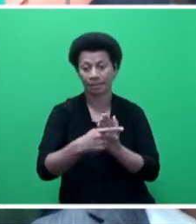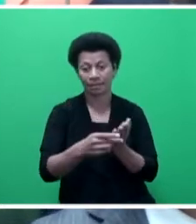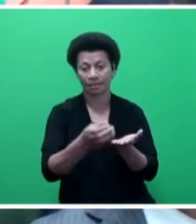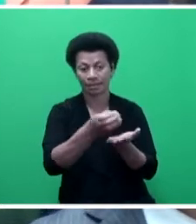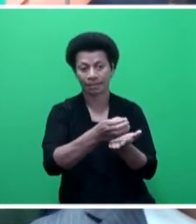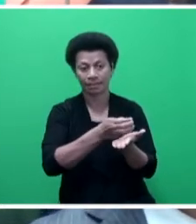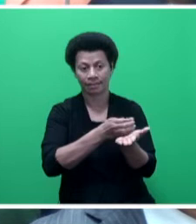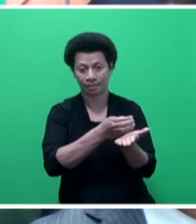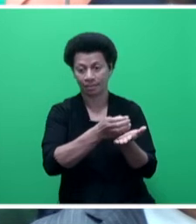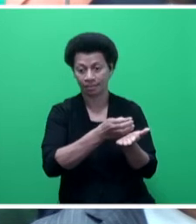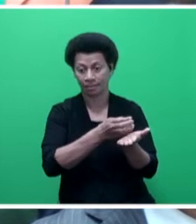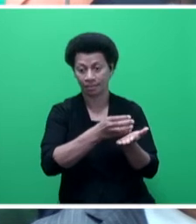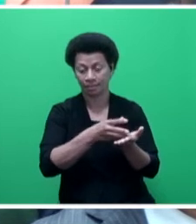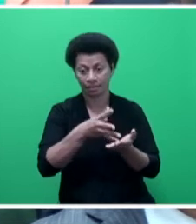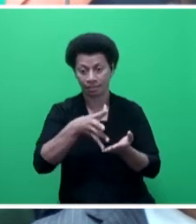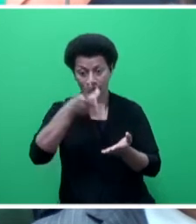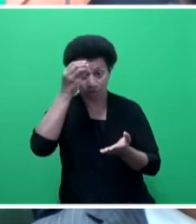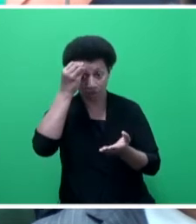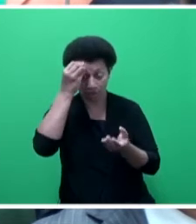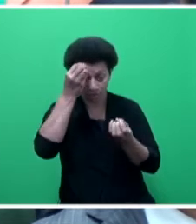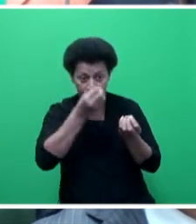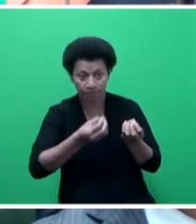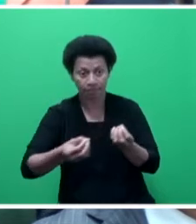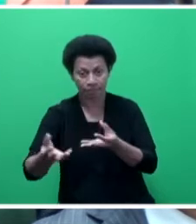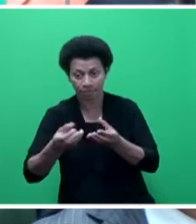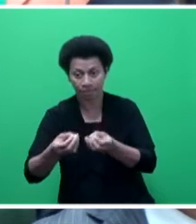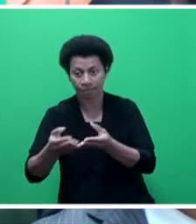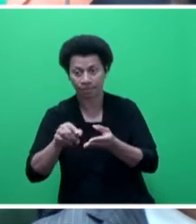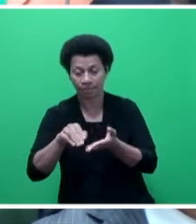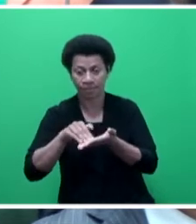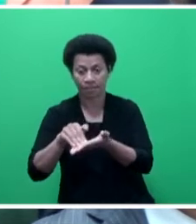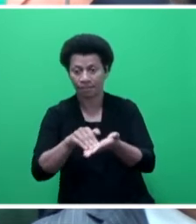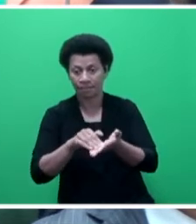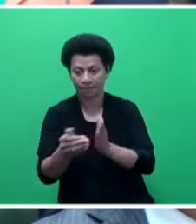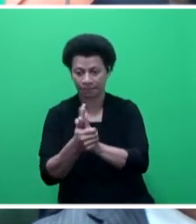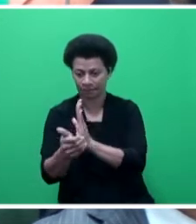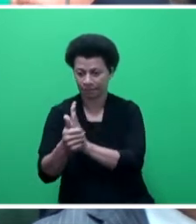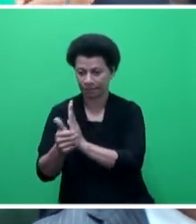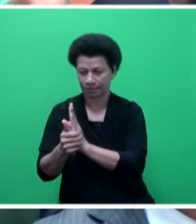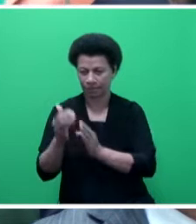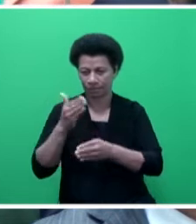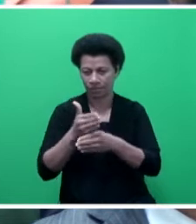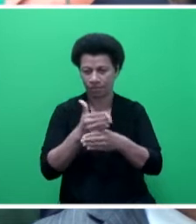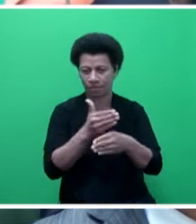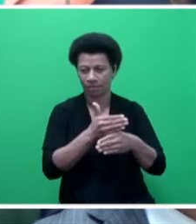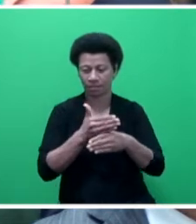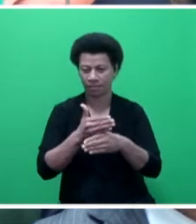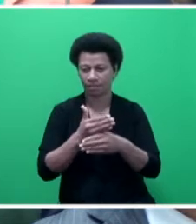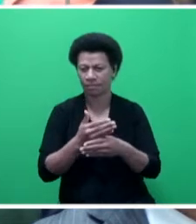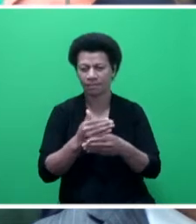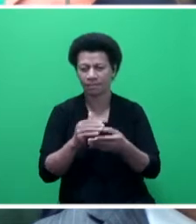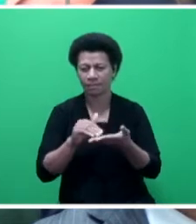include knowledge transfer on climate change to advance learning that helps us to create the skill sets and workforce that will help define Fiji's